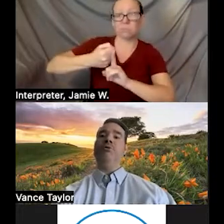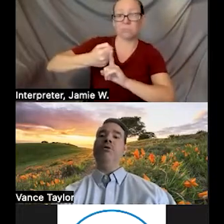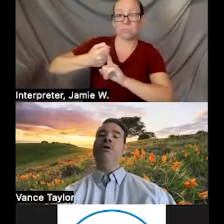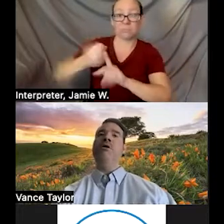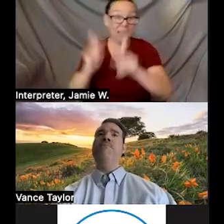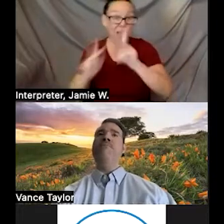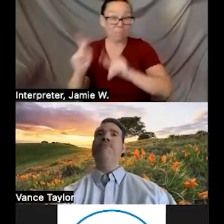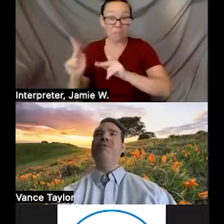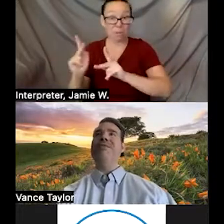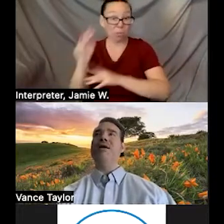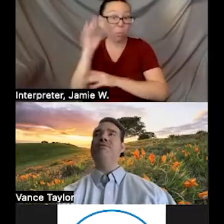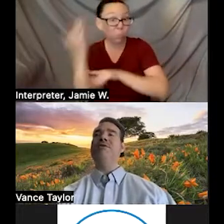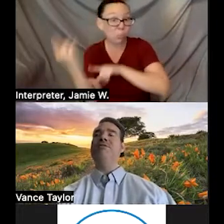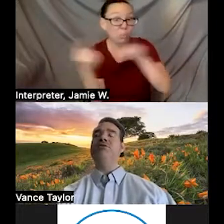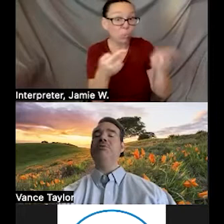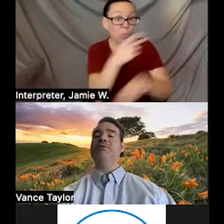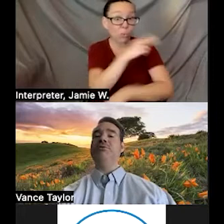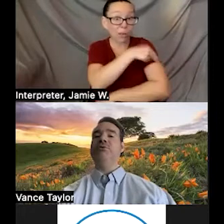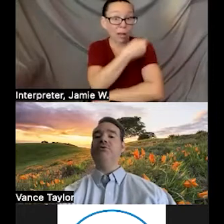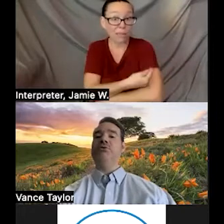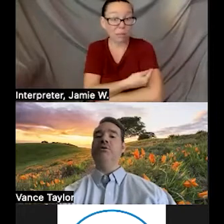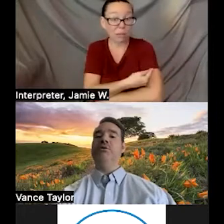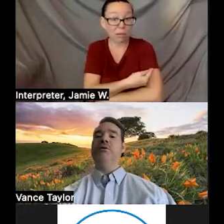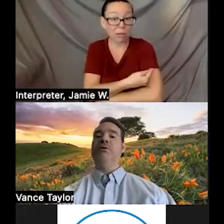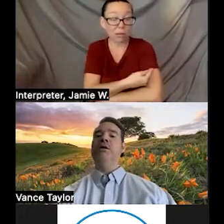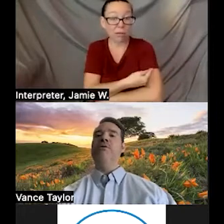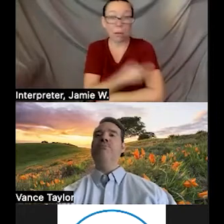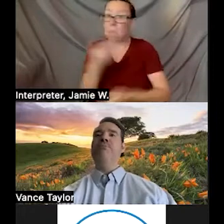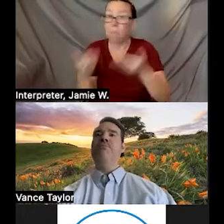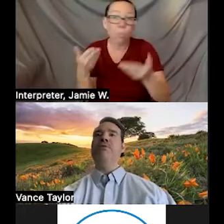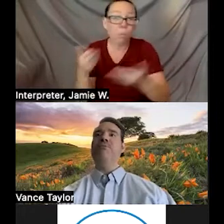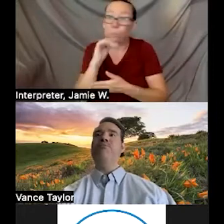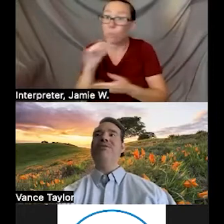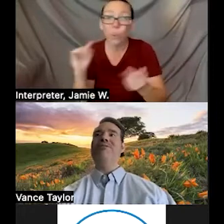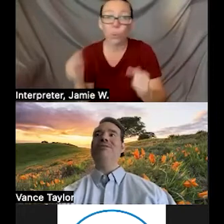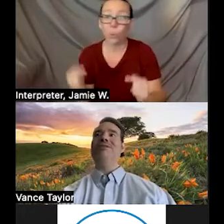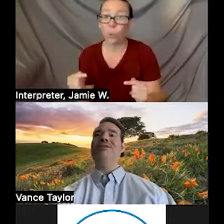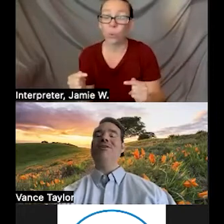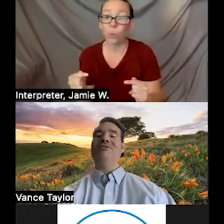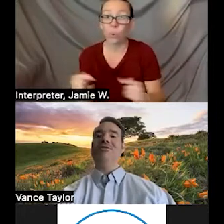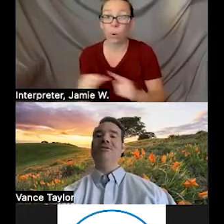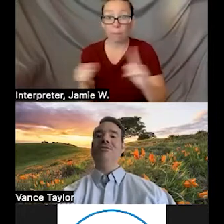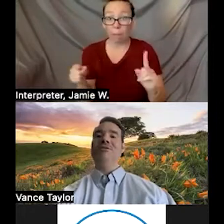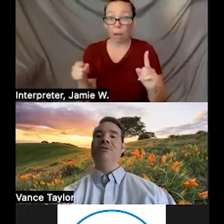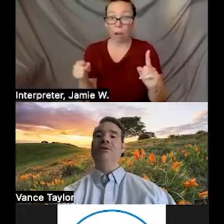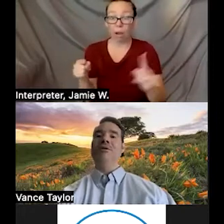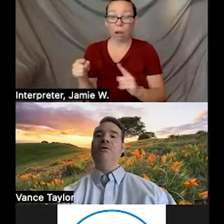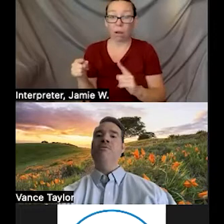hospital, not even necessarily because they're injured, but because they're going to need oxygen